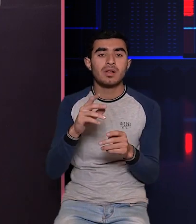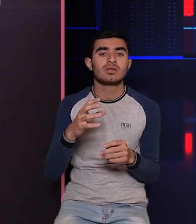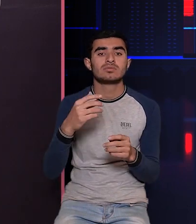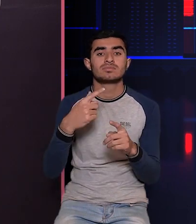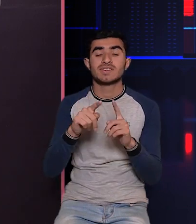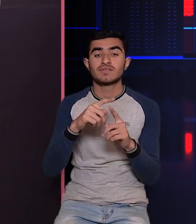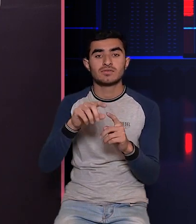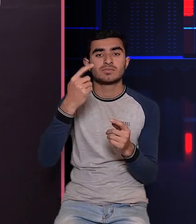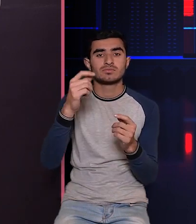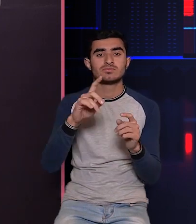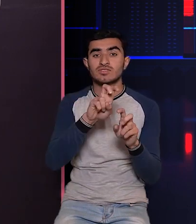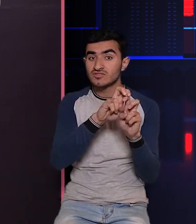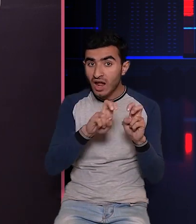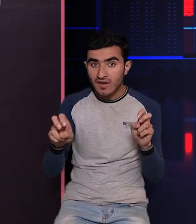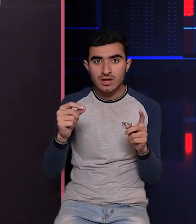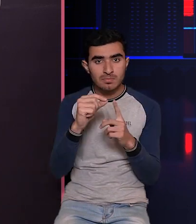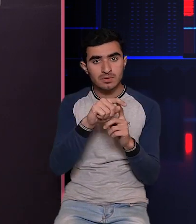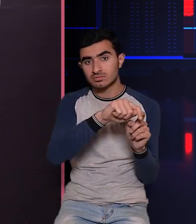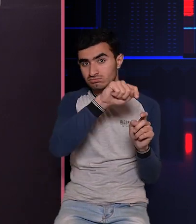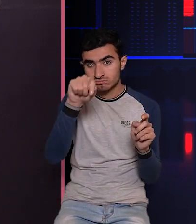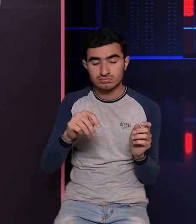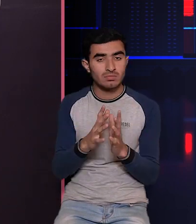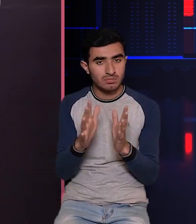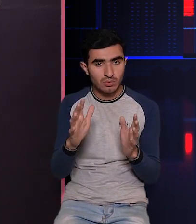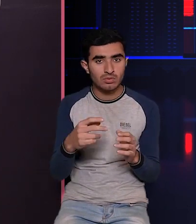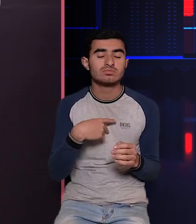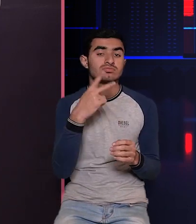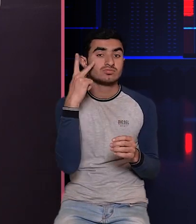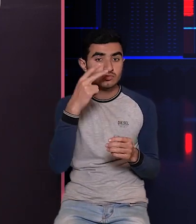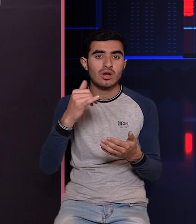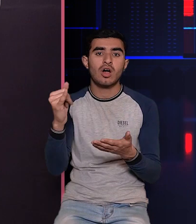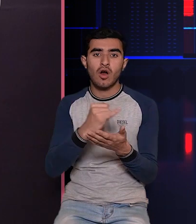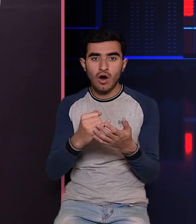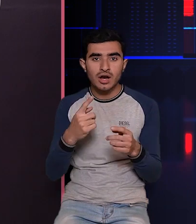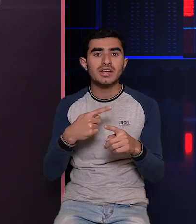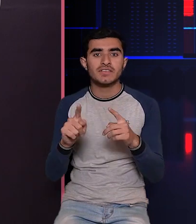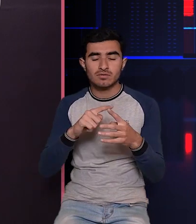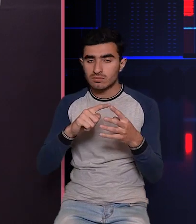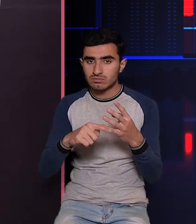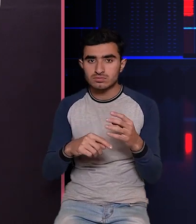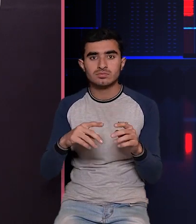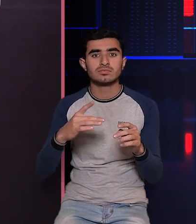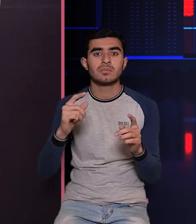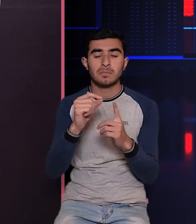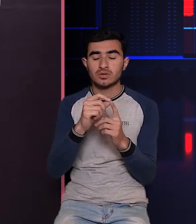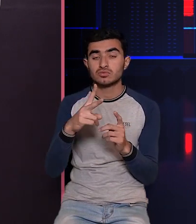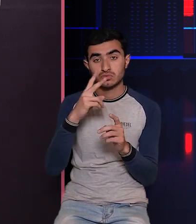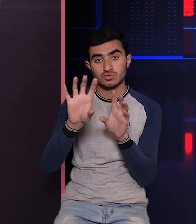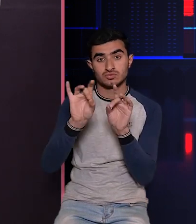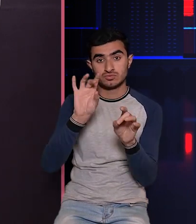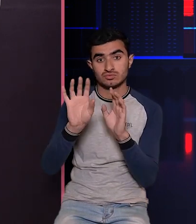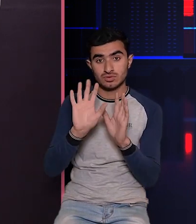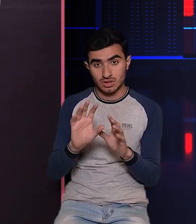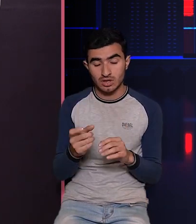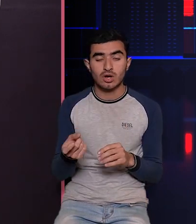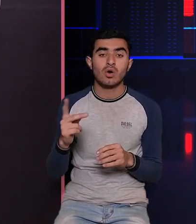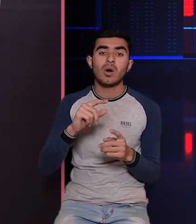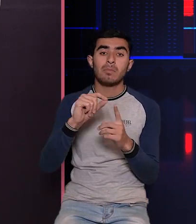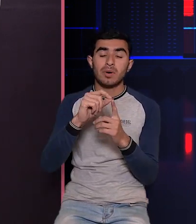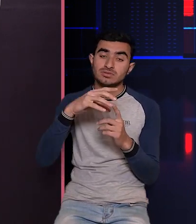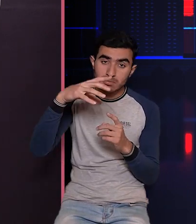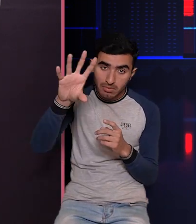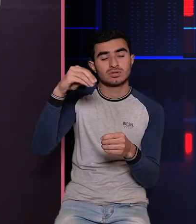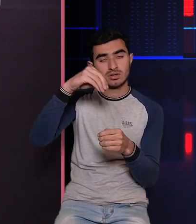see now artists being engaged with other projects outside of Pakistan lately. Within Pakistan,